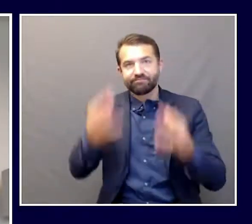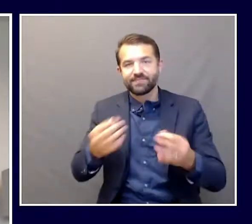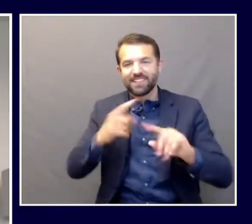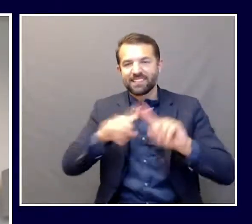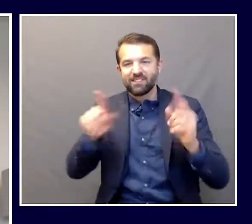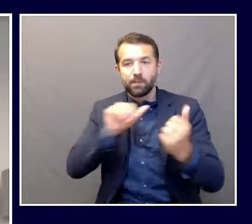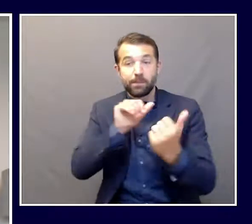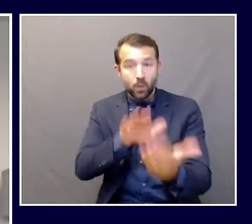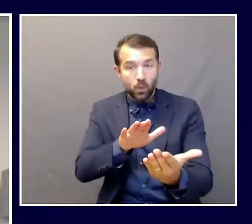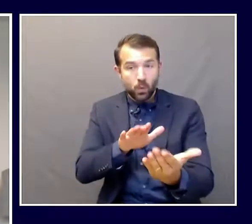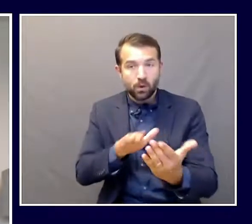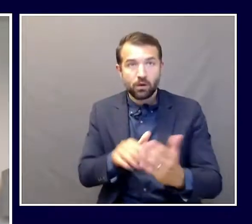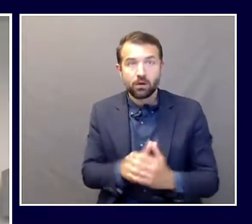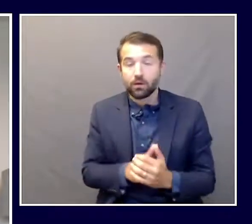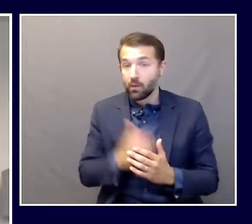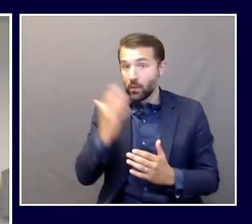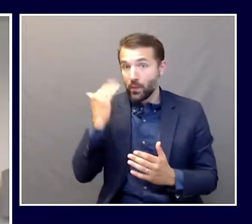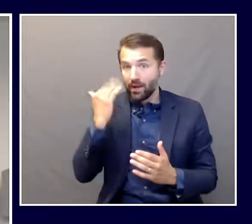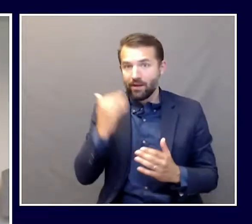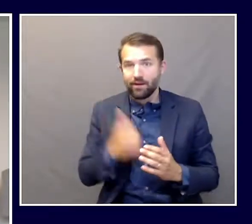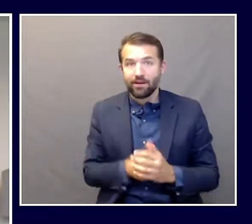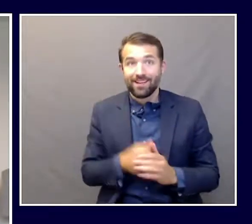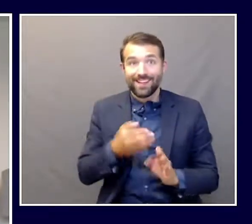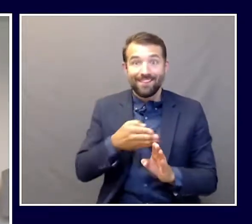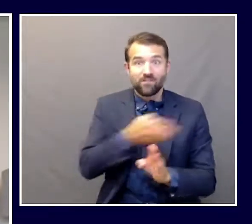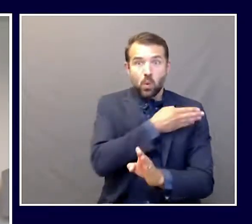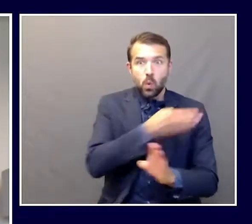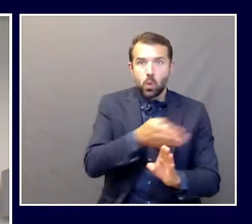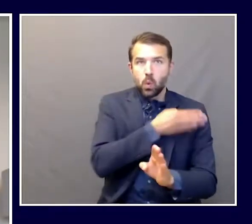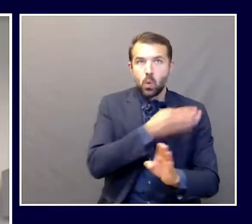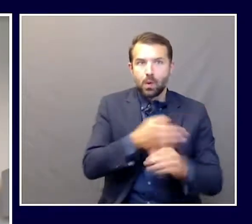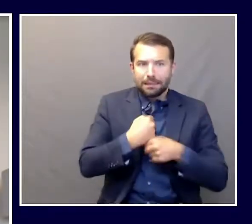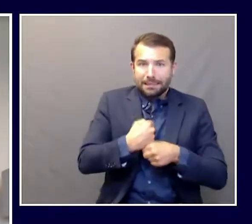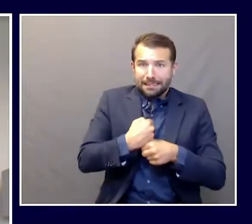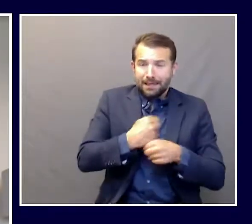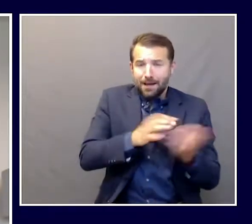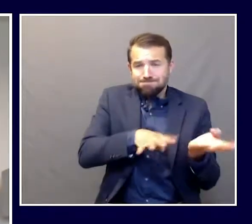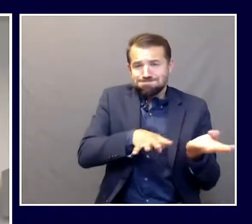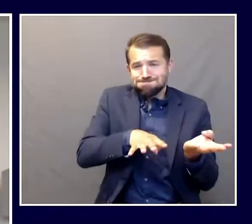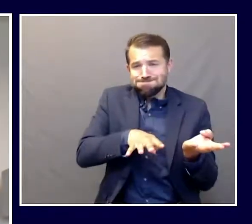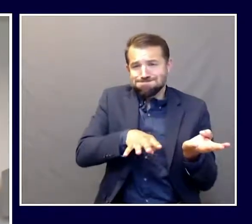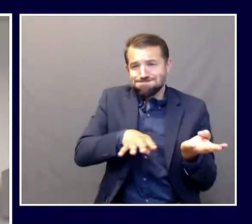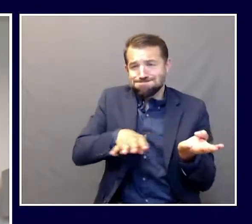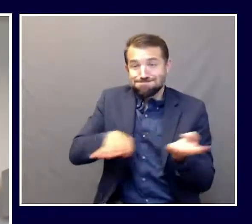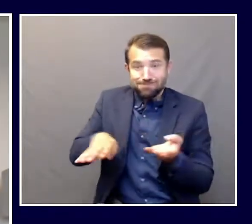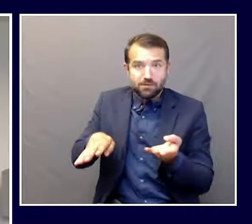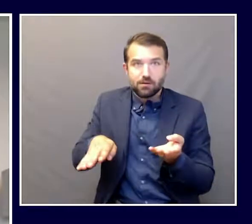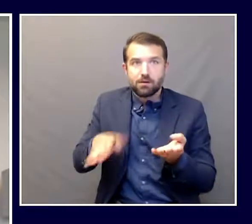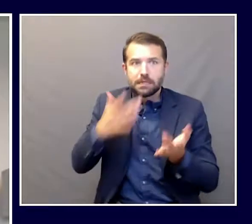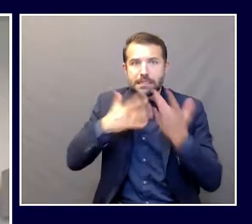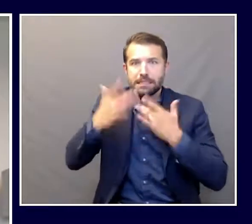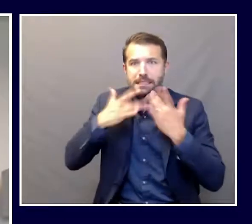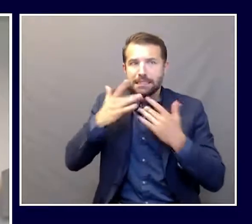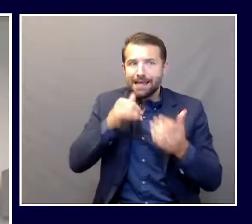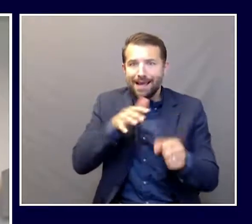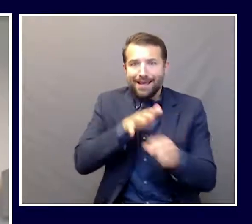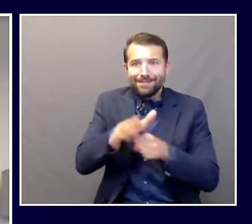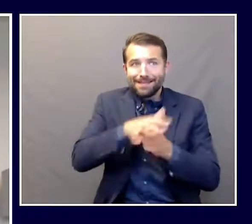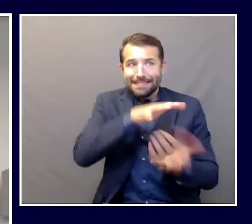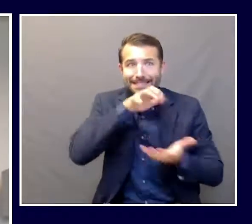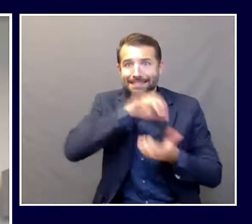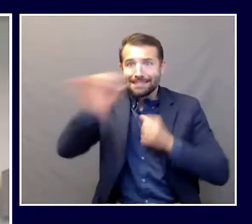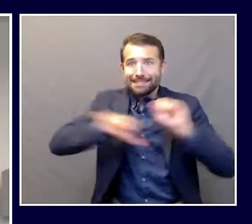starting to drop off, meaning that if you opened up a vial for 2 people, you ran the risk of having 2 or 3 unused